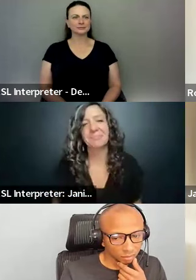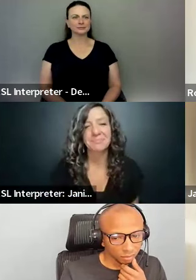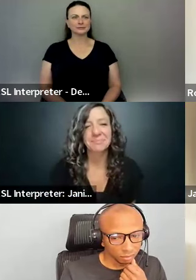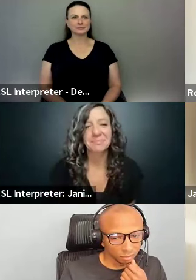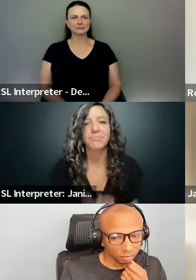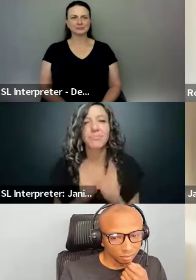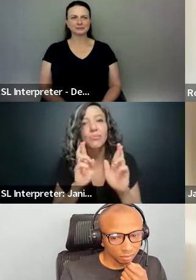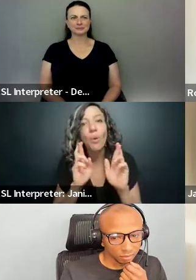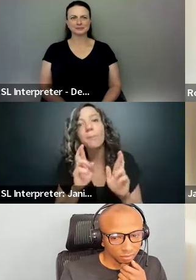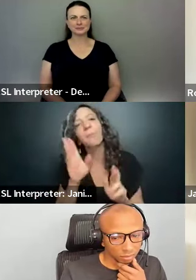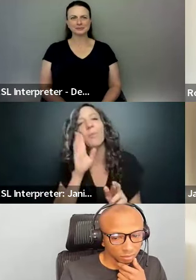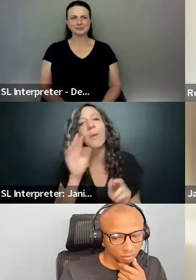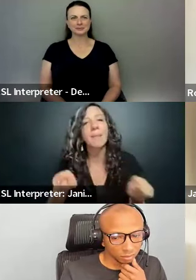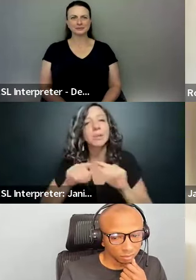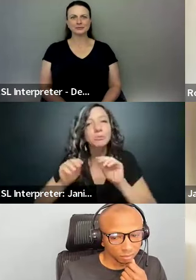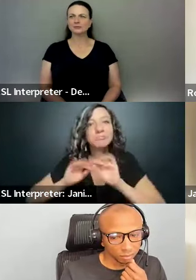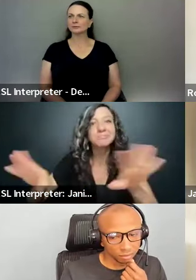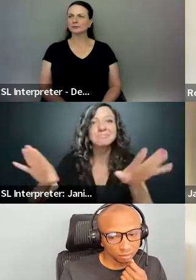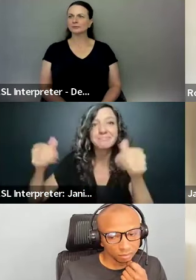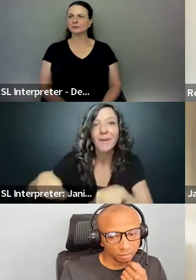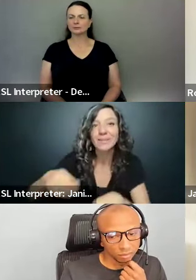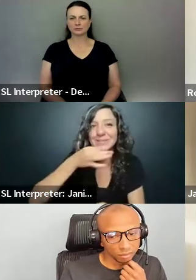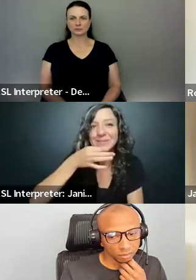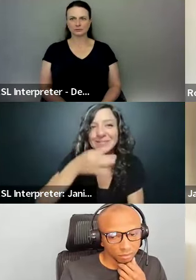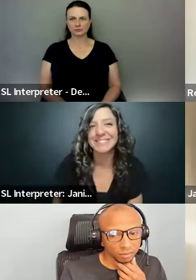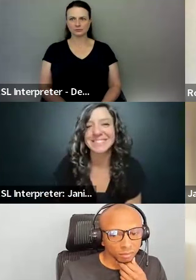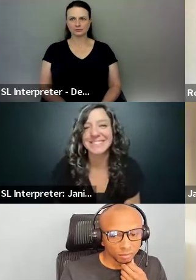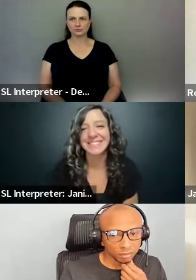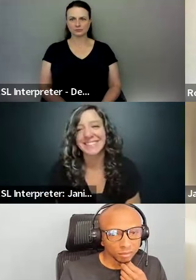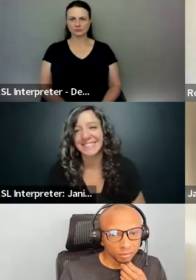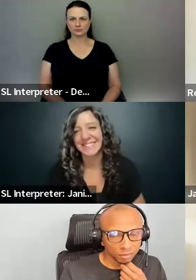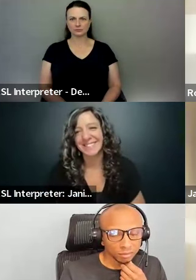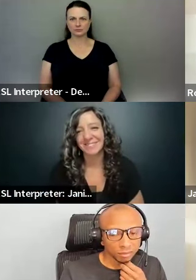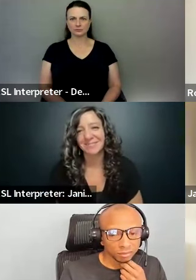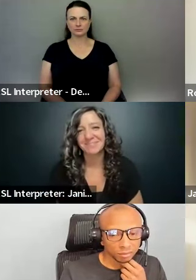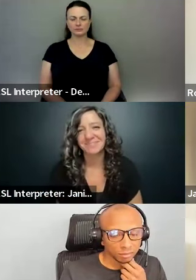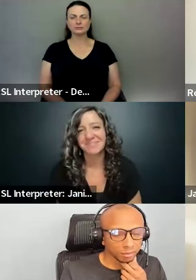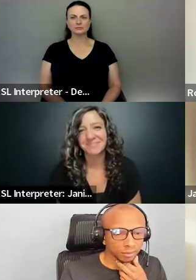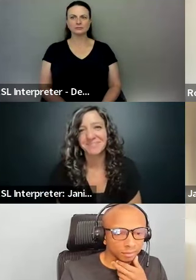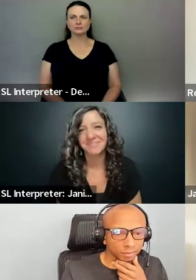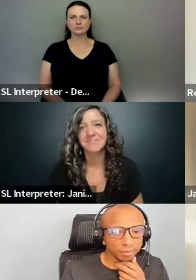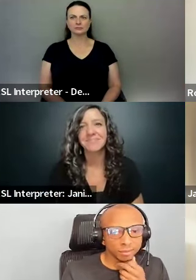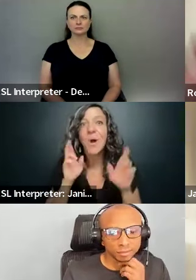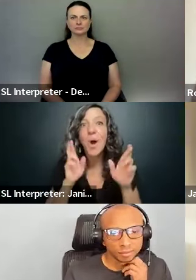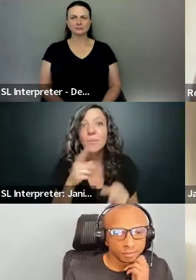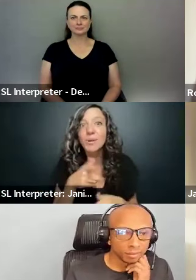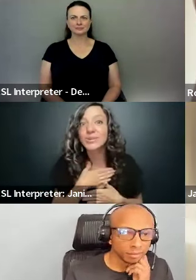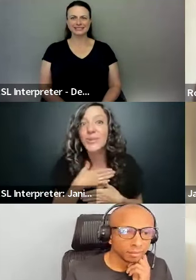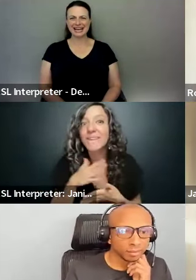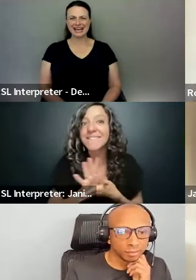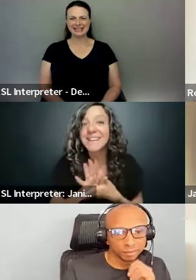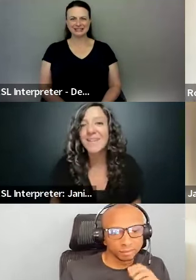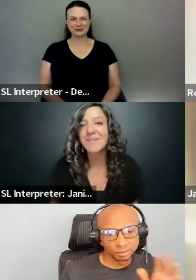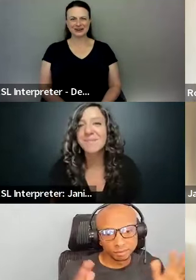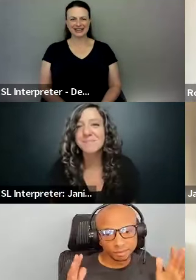we can, you know, blast it out and show it to the world. And yeah. And I hope you enjoy it.